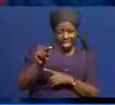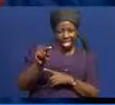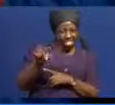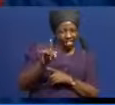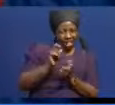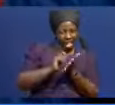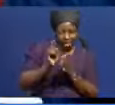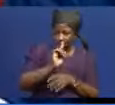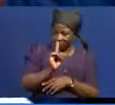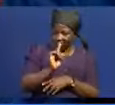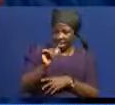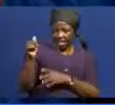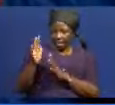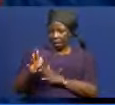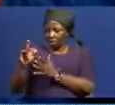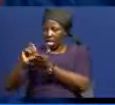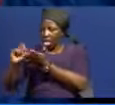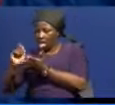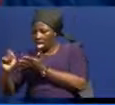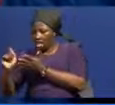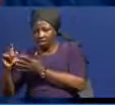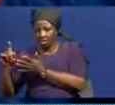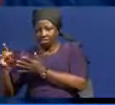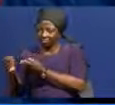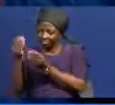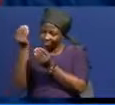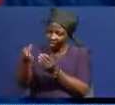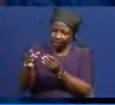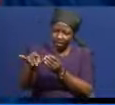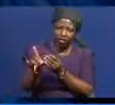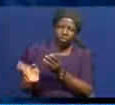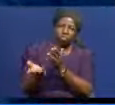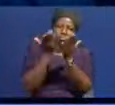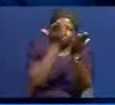given just to table it. Mr. Speaker,